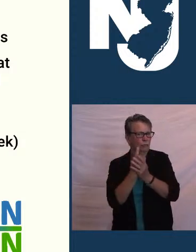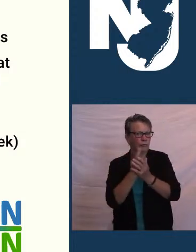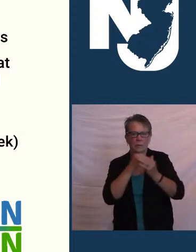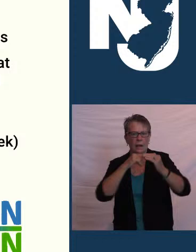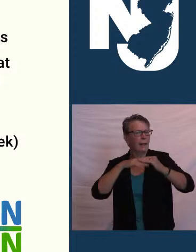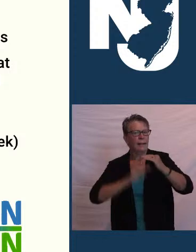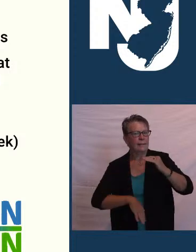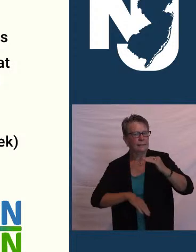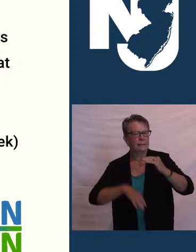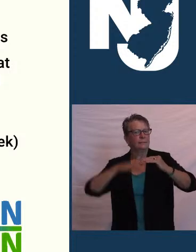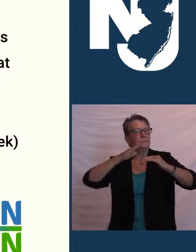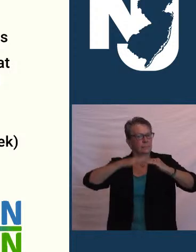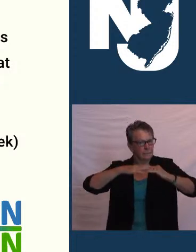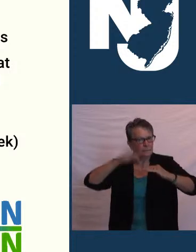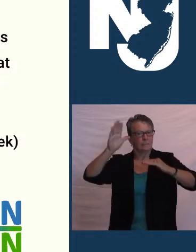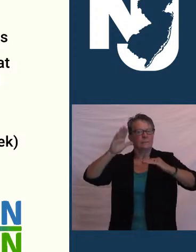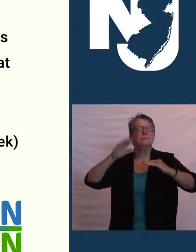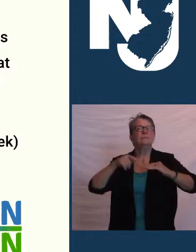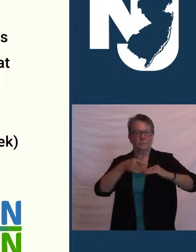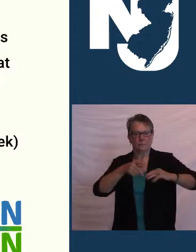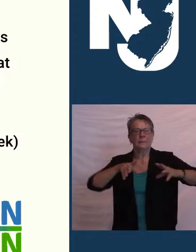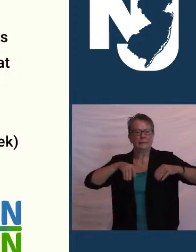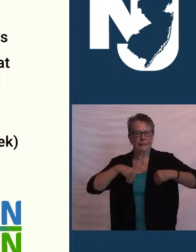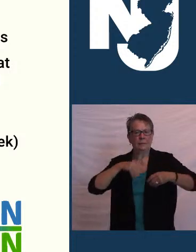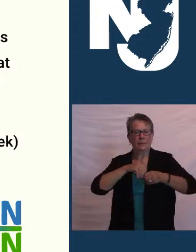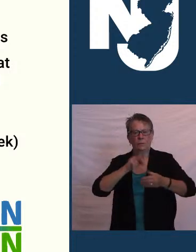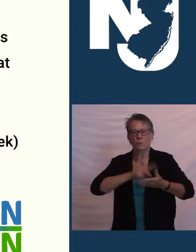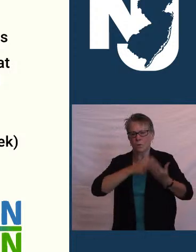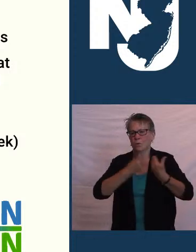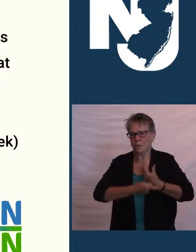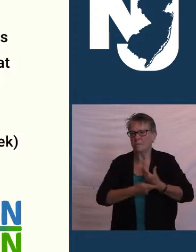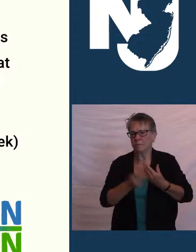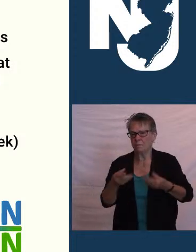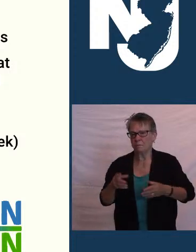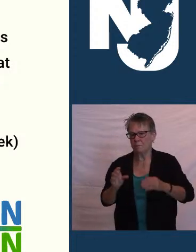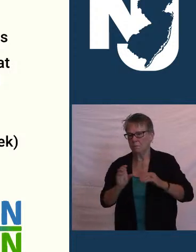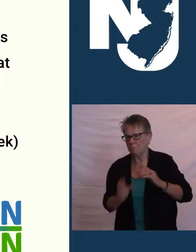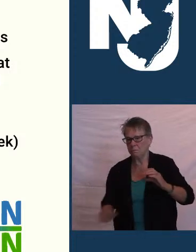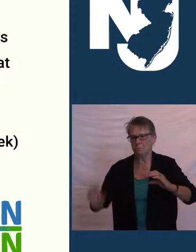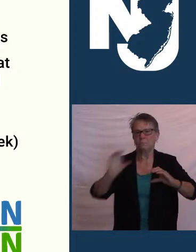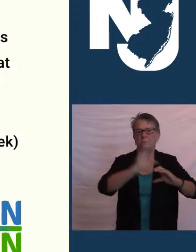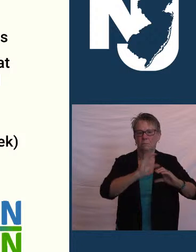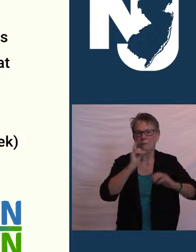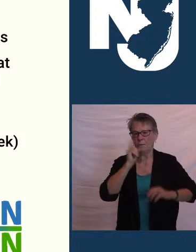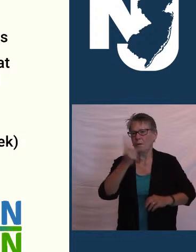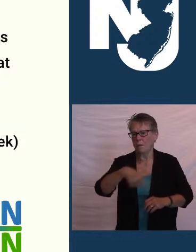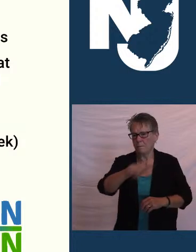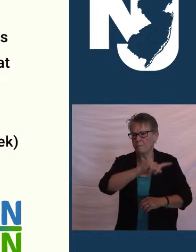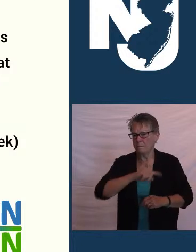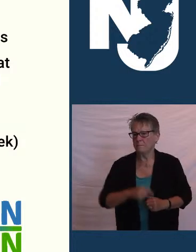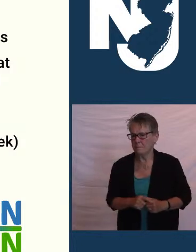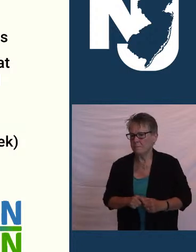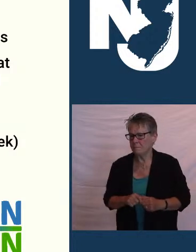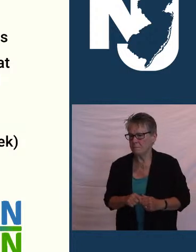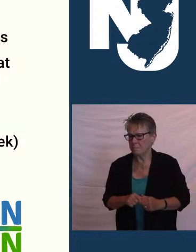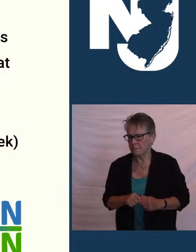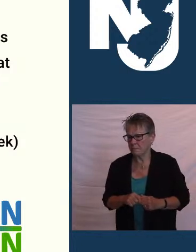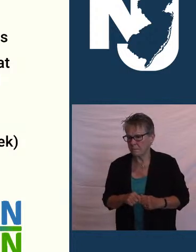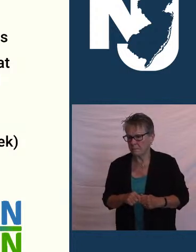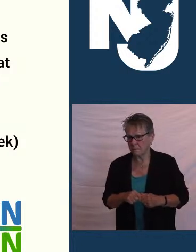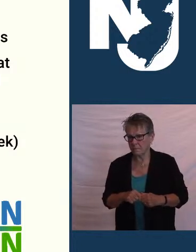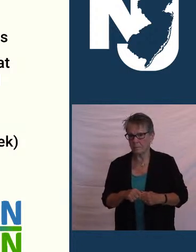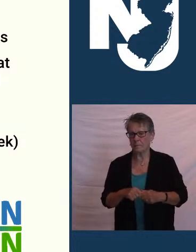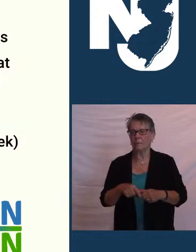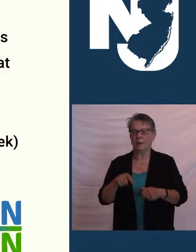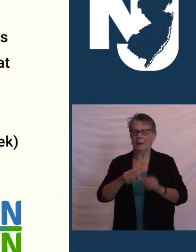half of the wages paid for regular hours worked. The total reimbursement, again, will be capped at $10,000 per